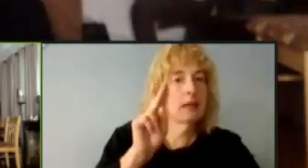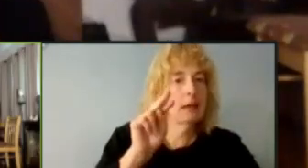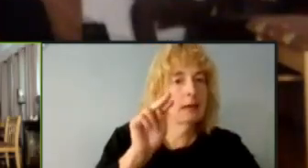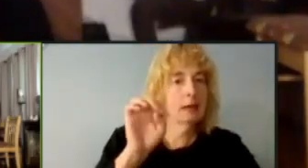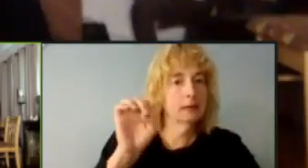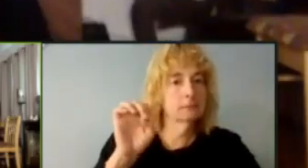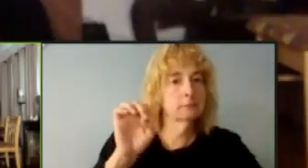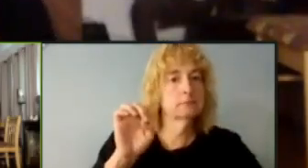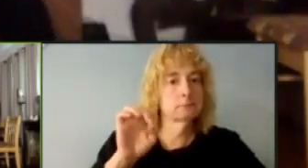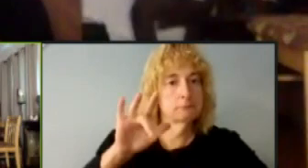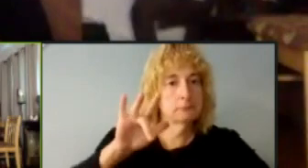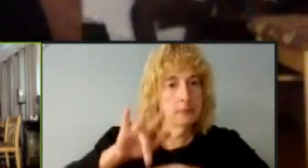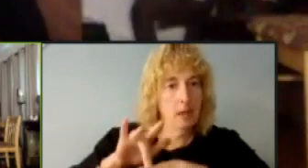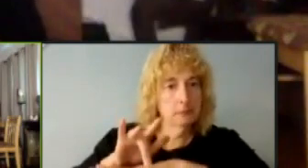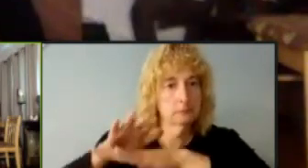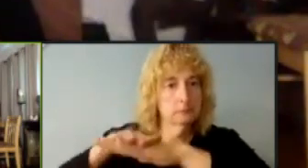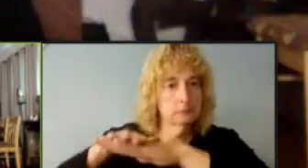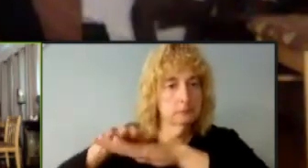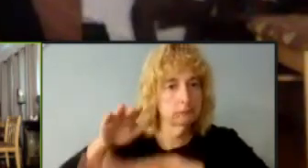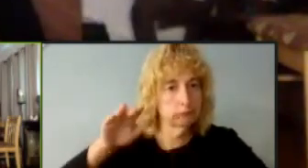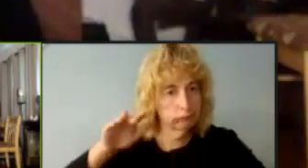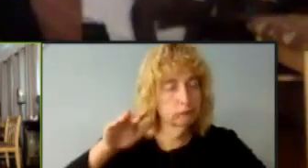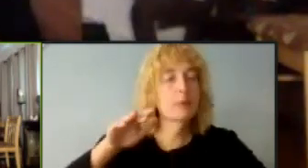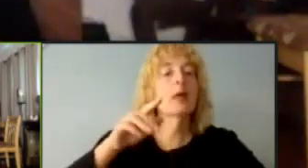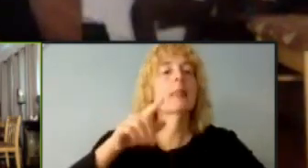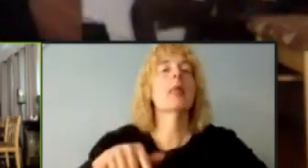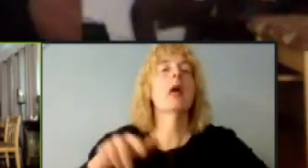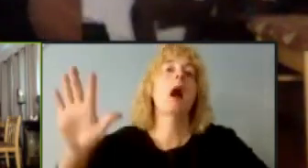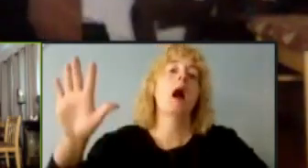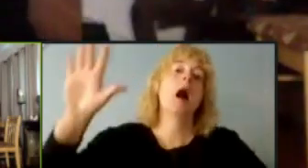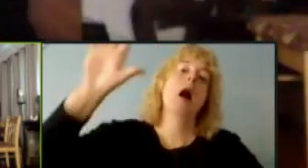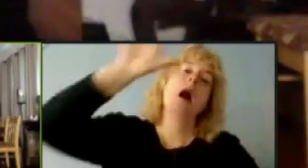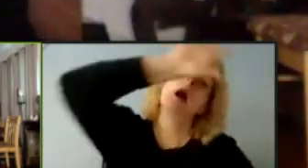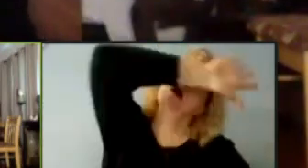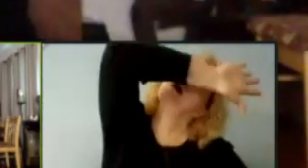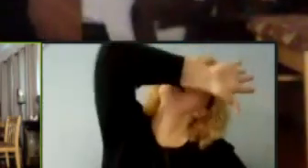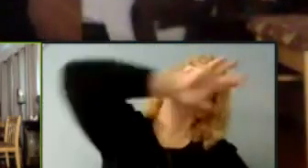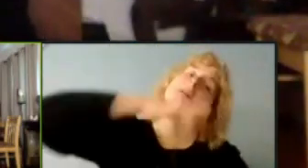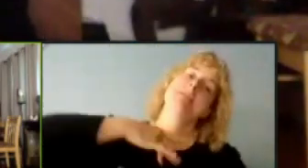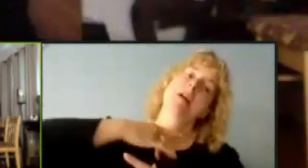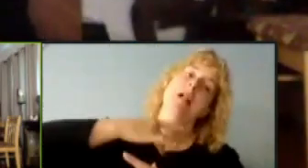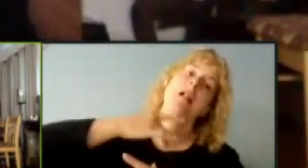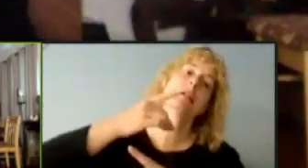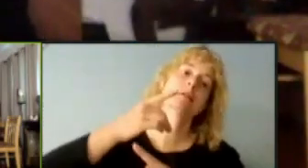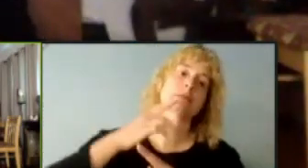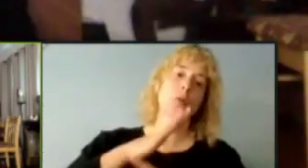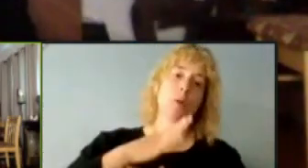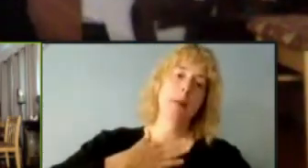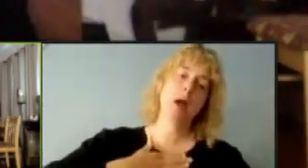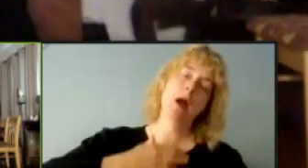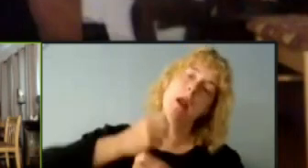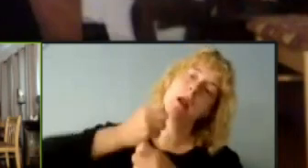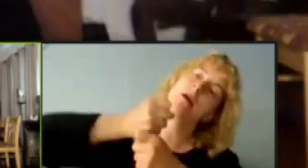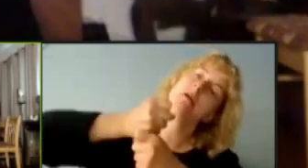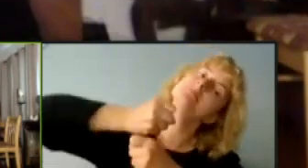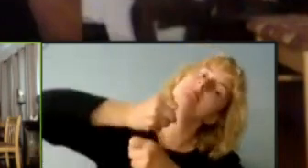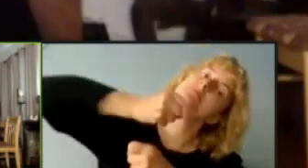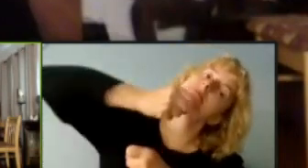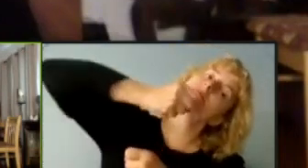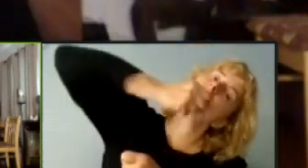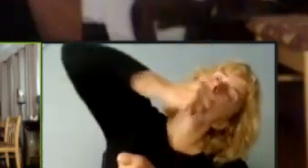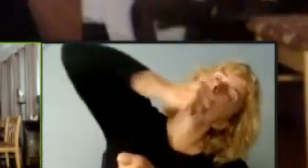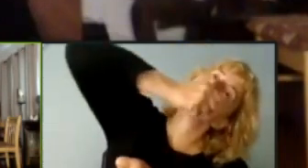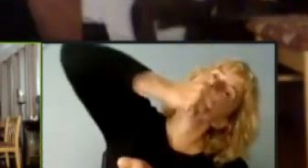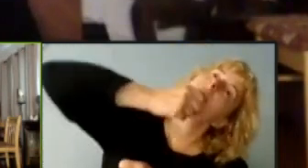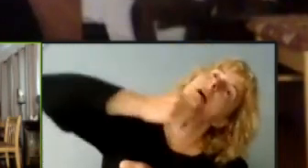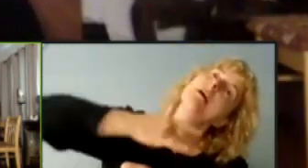exhale. Inhale again, exhale, really feel the side of your body opening, reaching